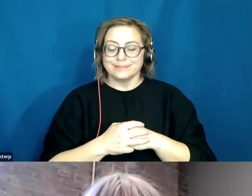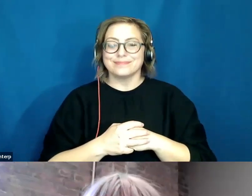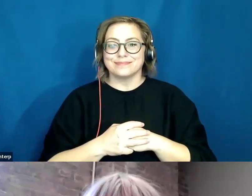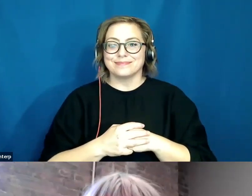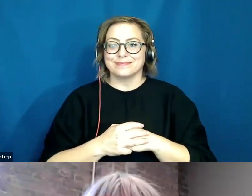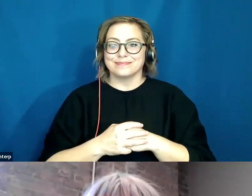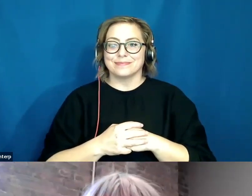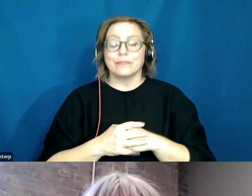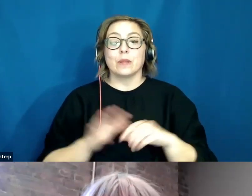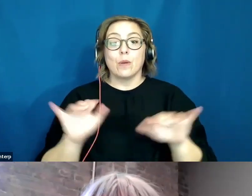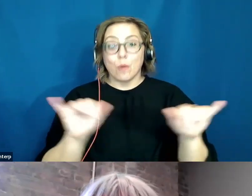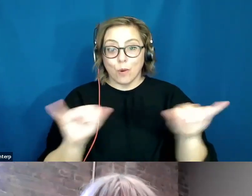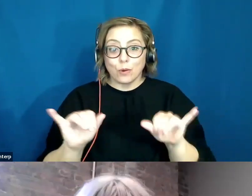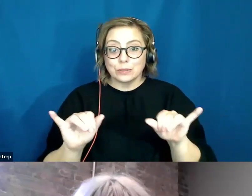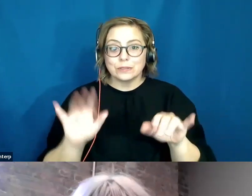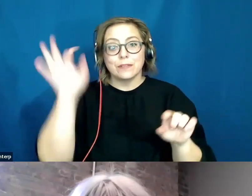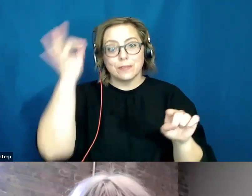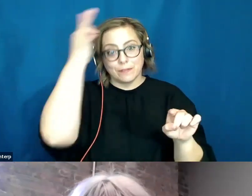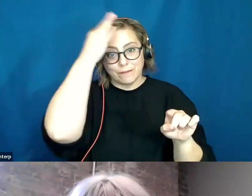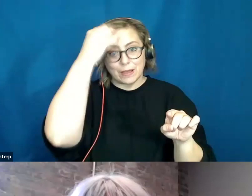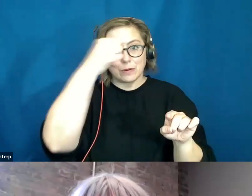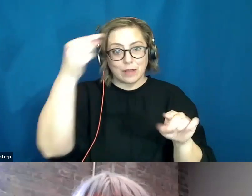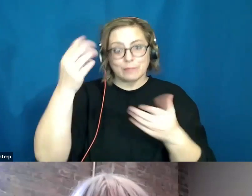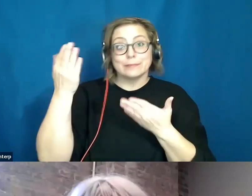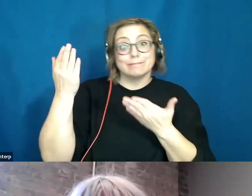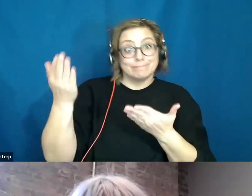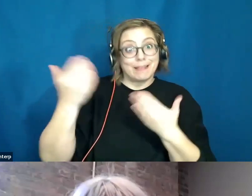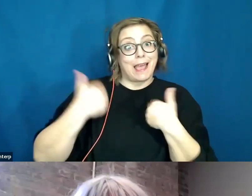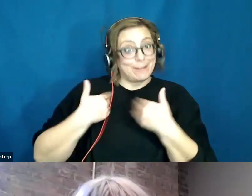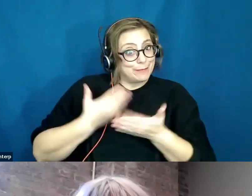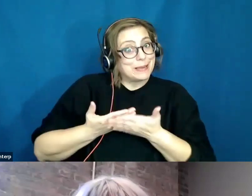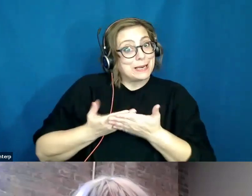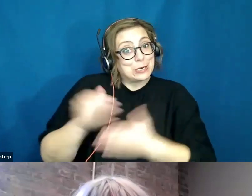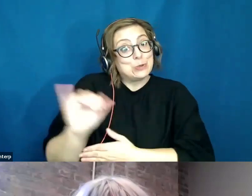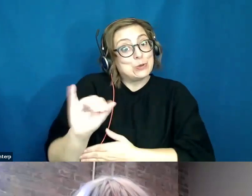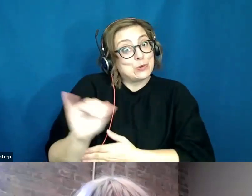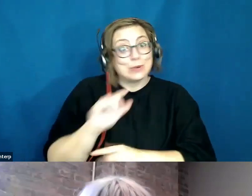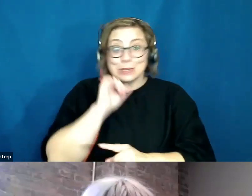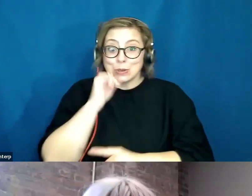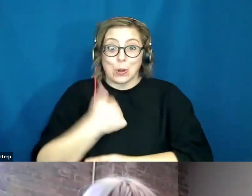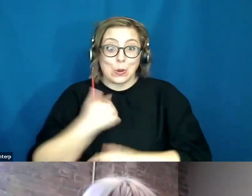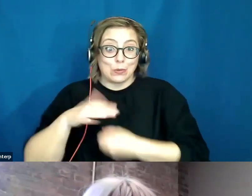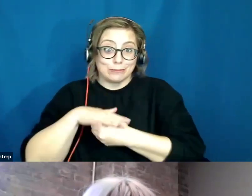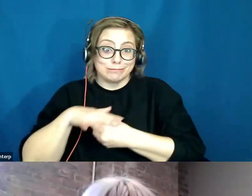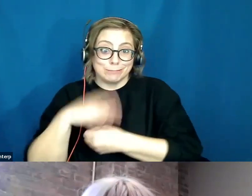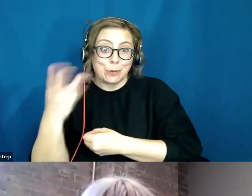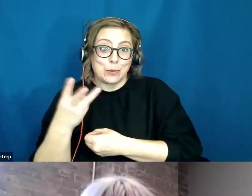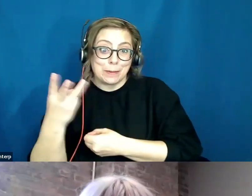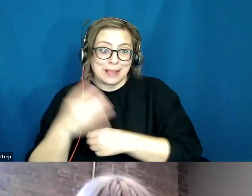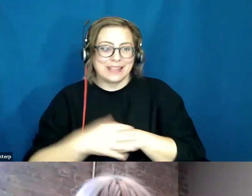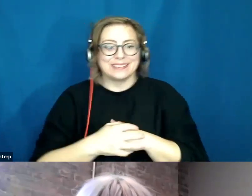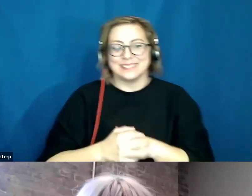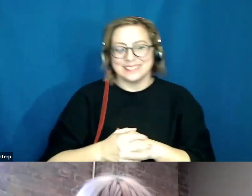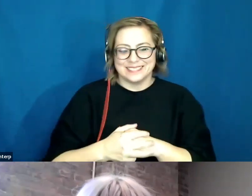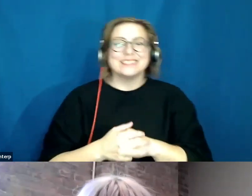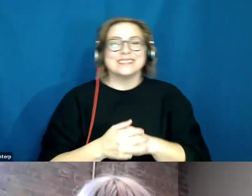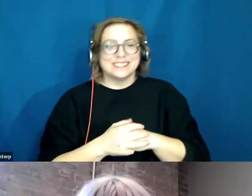Let's not forget that the federal government is out there with some dollars as well. It's not just us. Yeah, yeah,